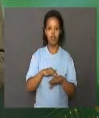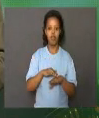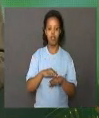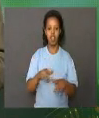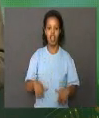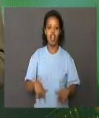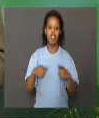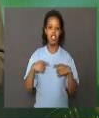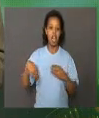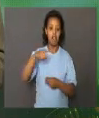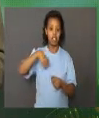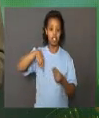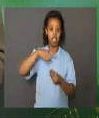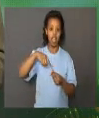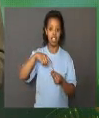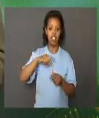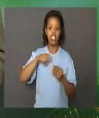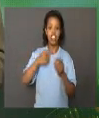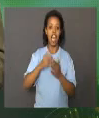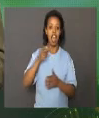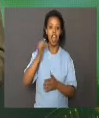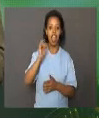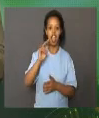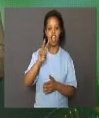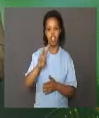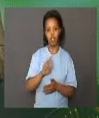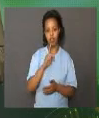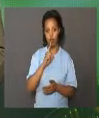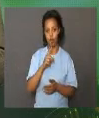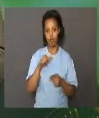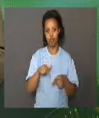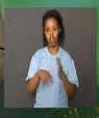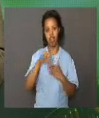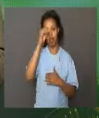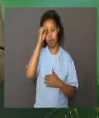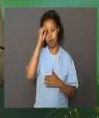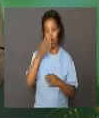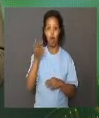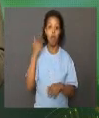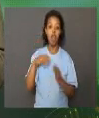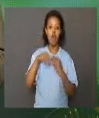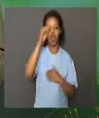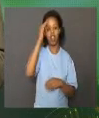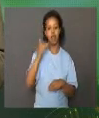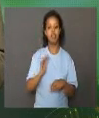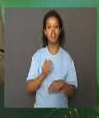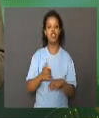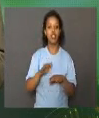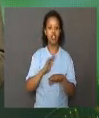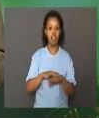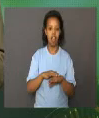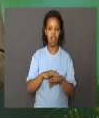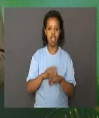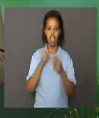life cycle of HIV. In our last lesson, we discussed the